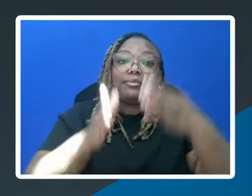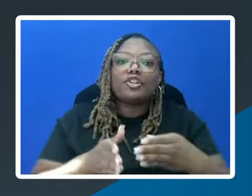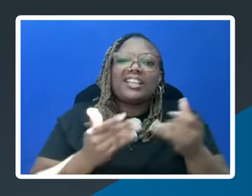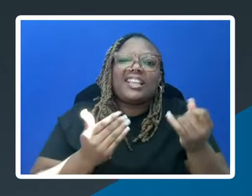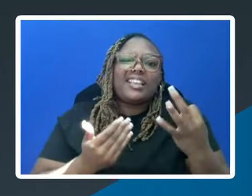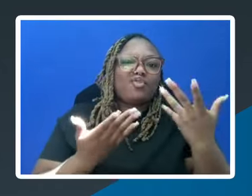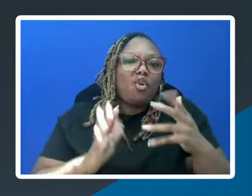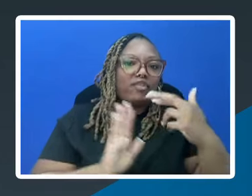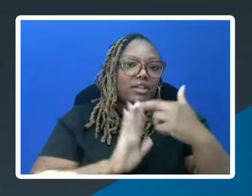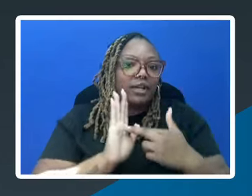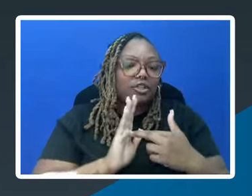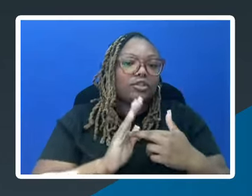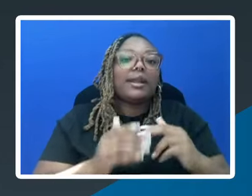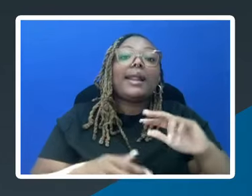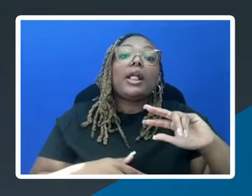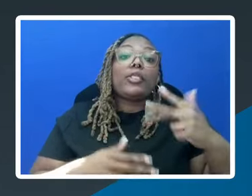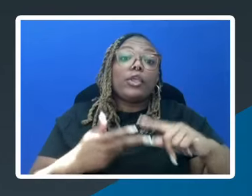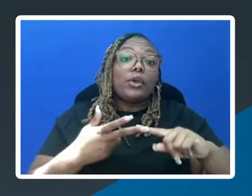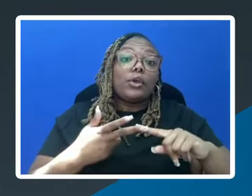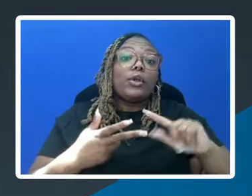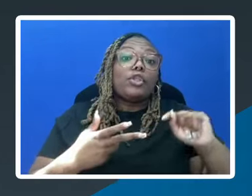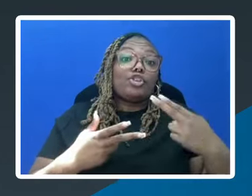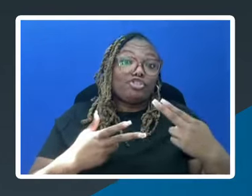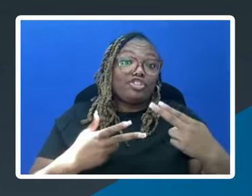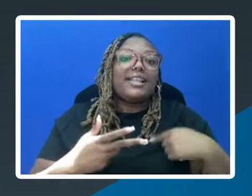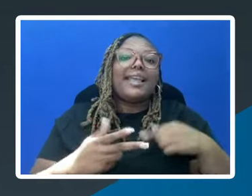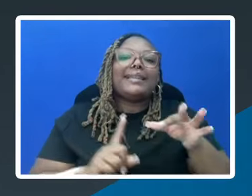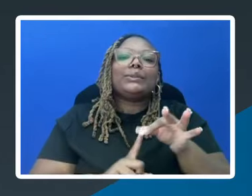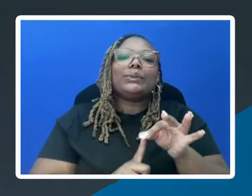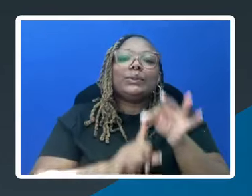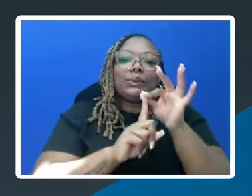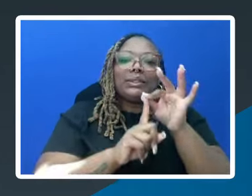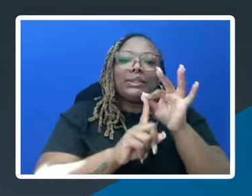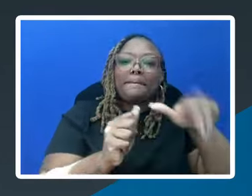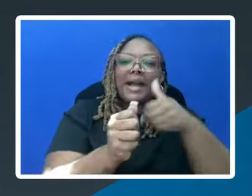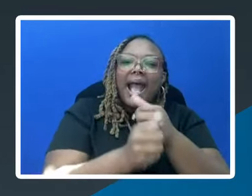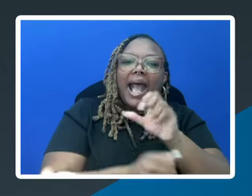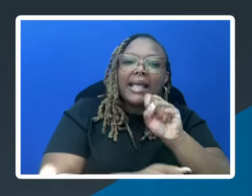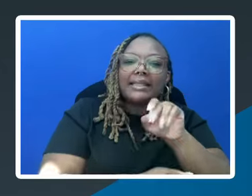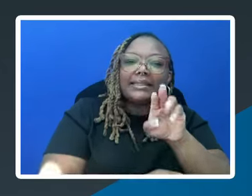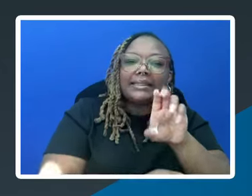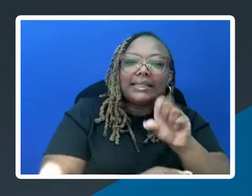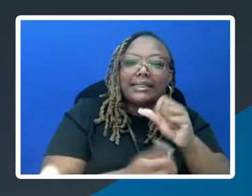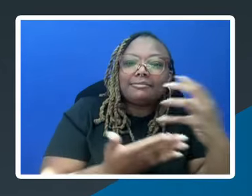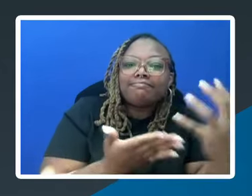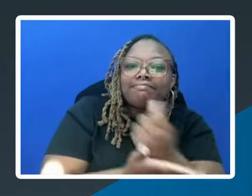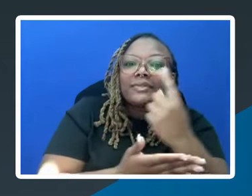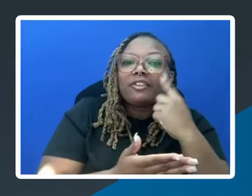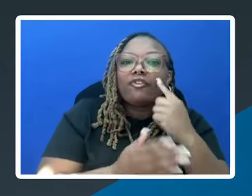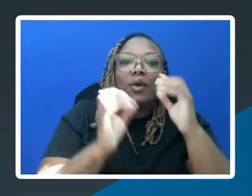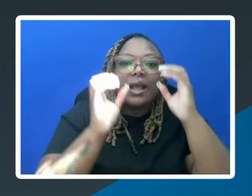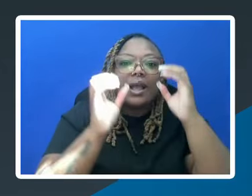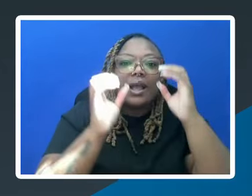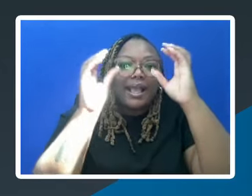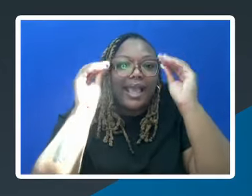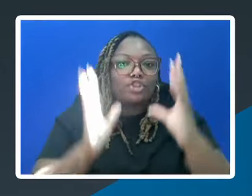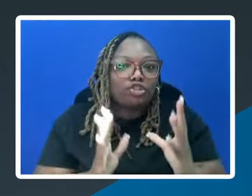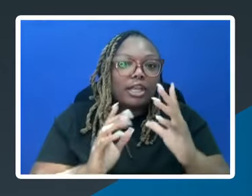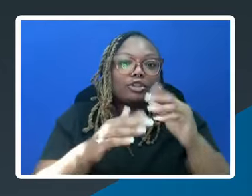then Thursday is a very unique behind the scenes opportunity for educators to go into our